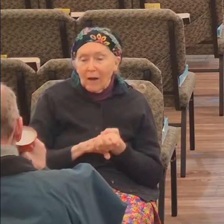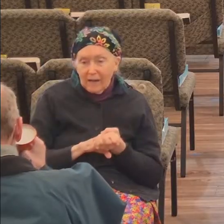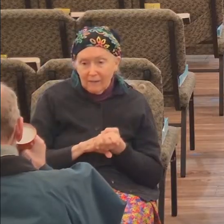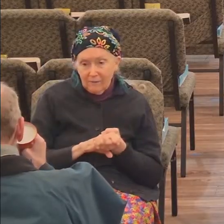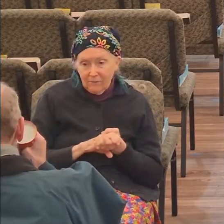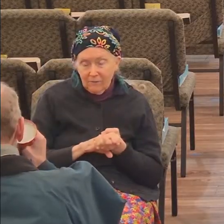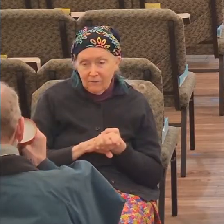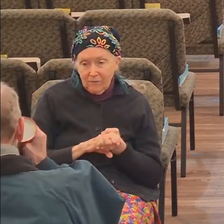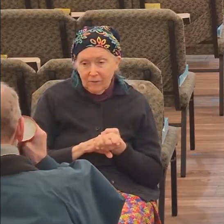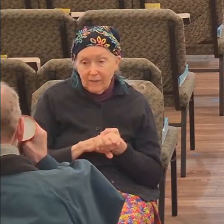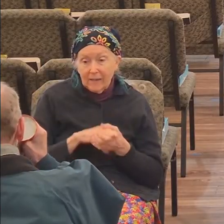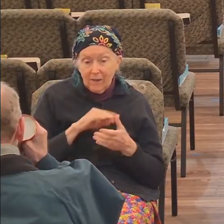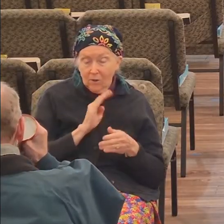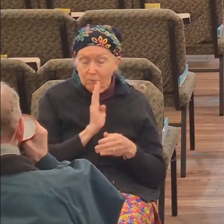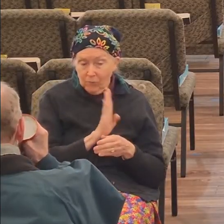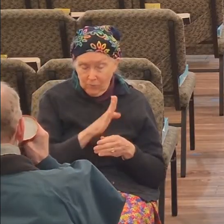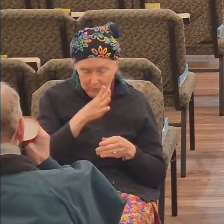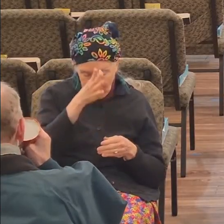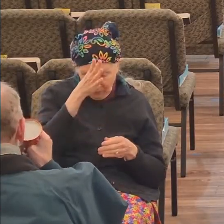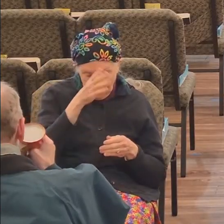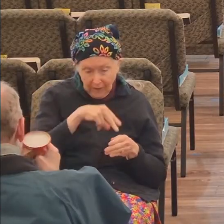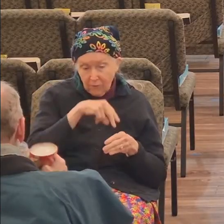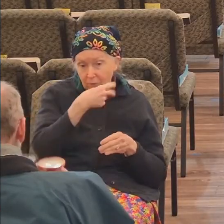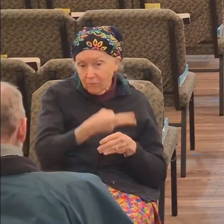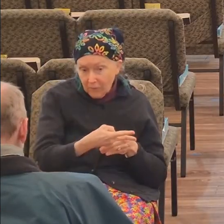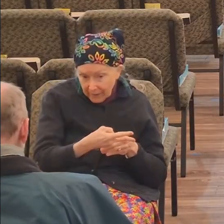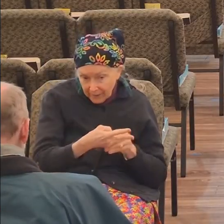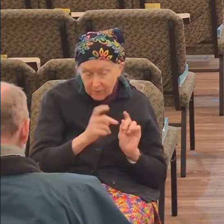he's going to keep us updated. So if you haven't heard, that's what's going on.